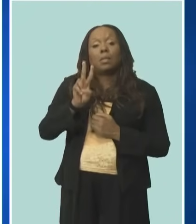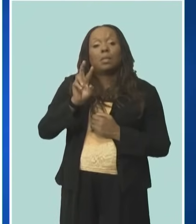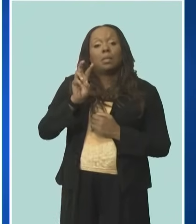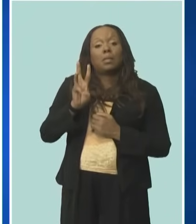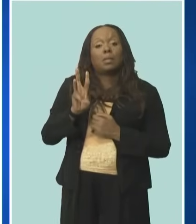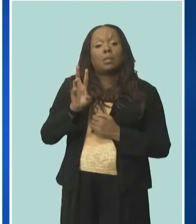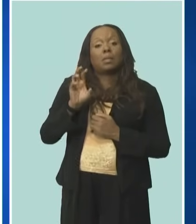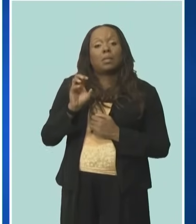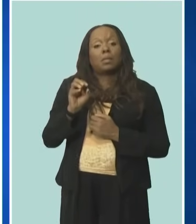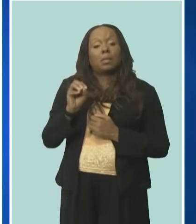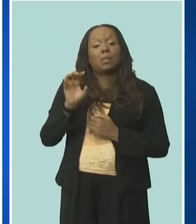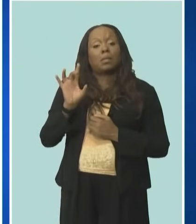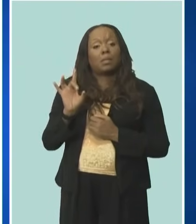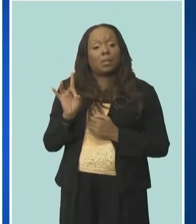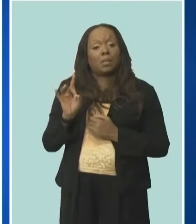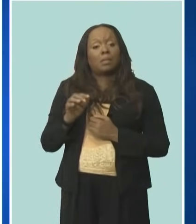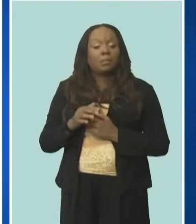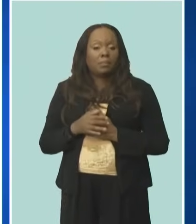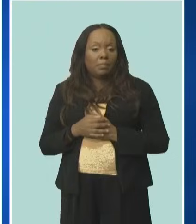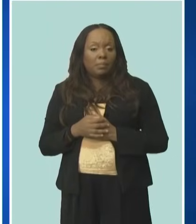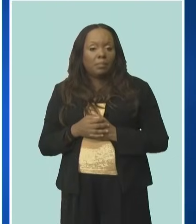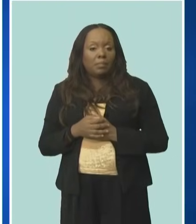Department South at telephone numbers